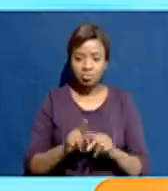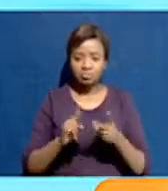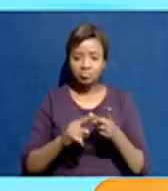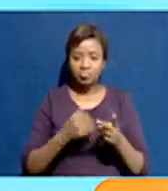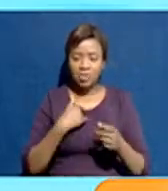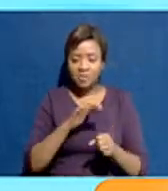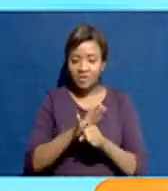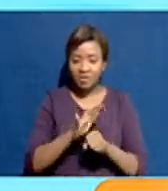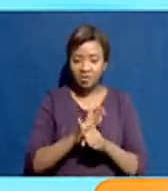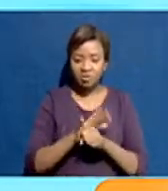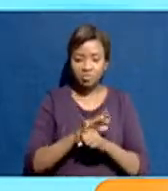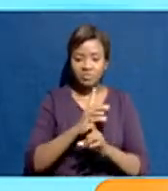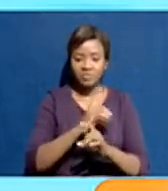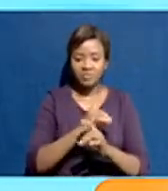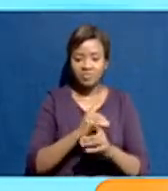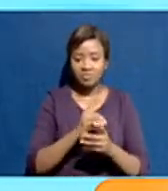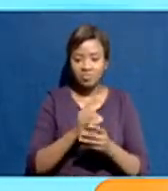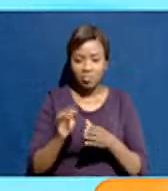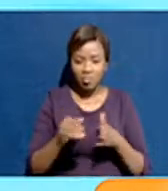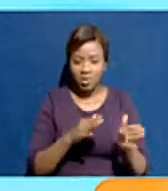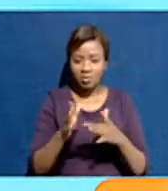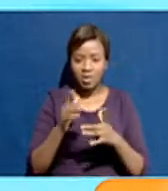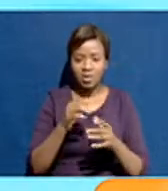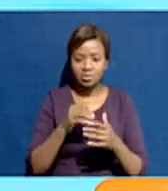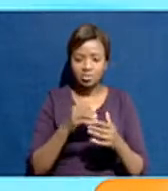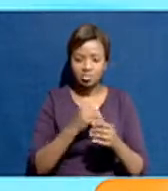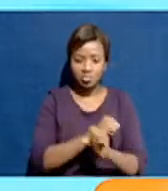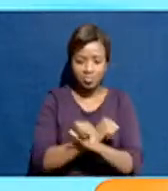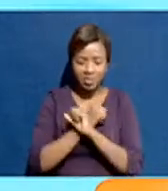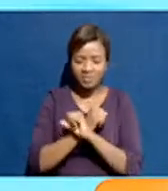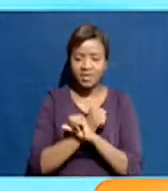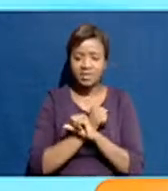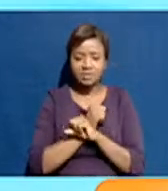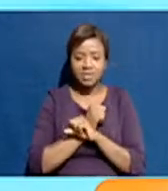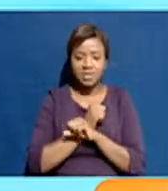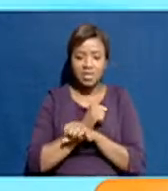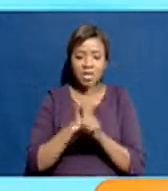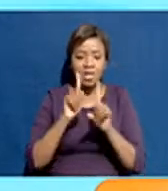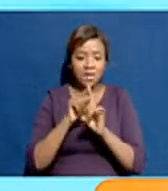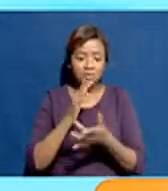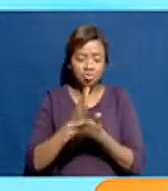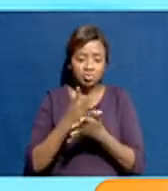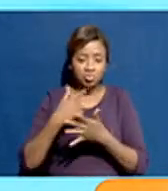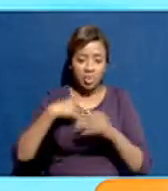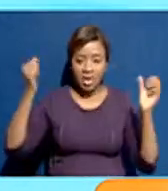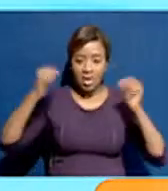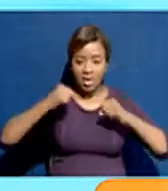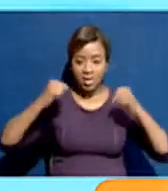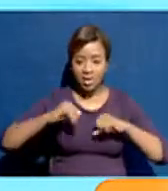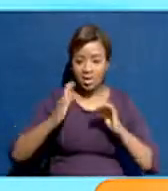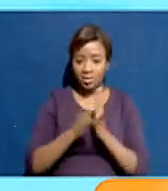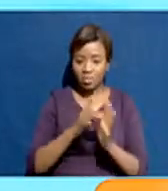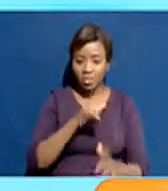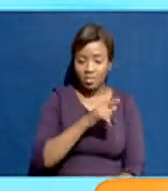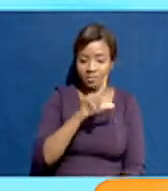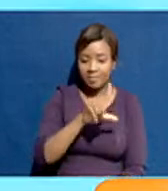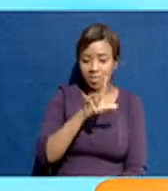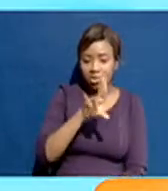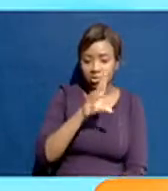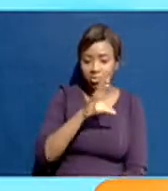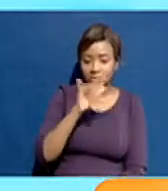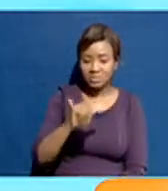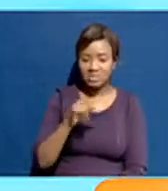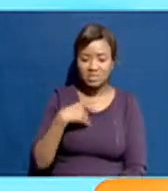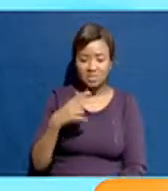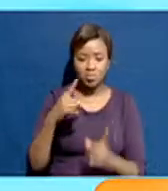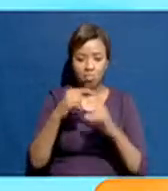prevention measures have come across, and I really agree with Lucy that the message most of the time is for